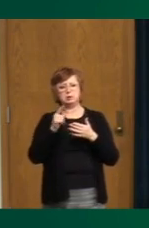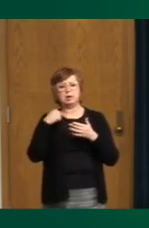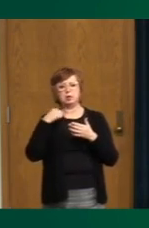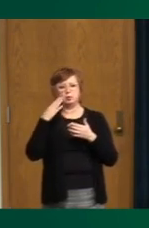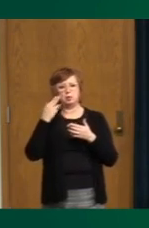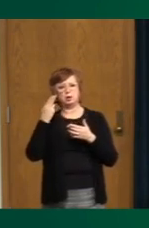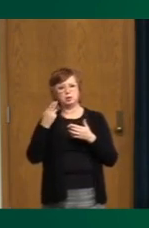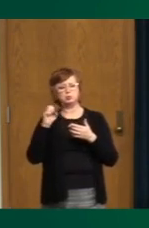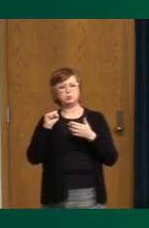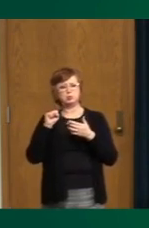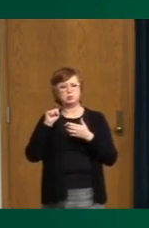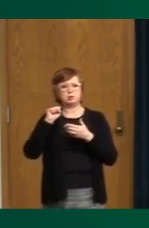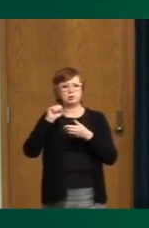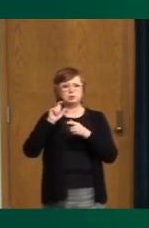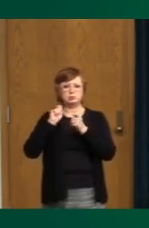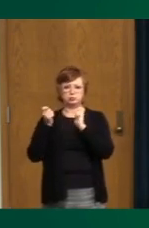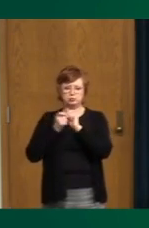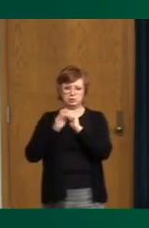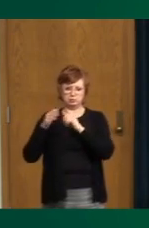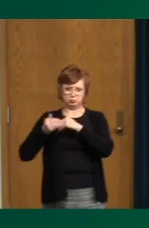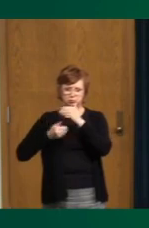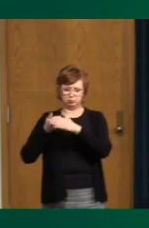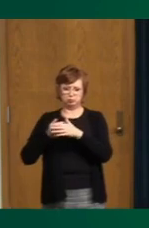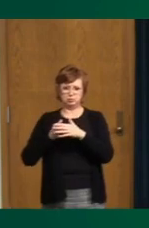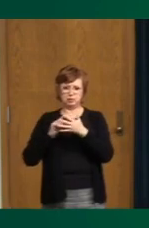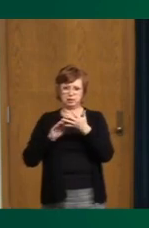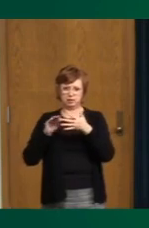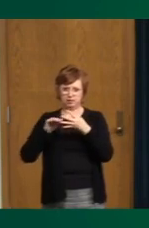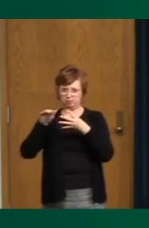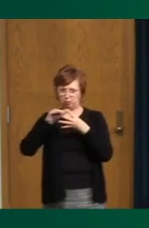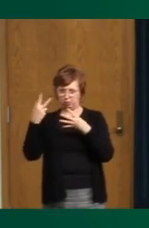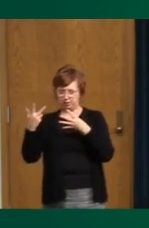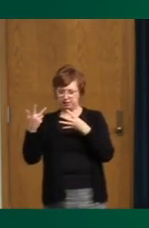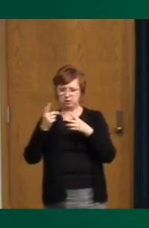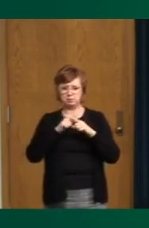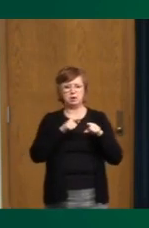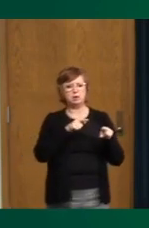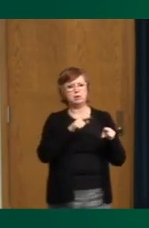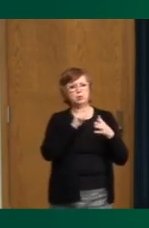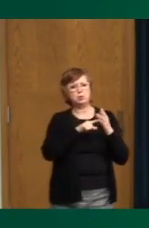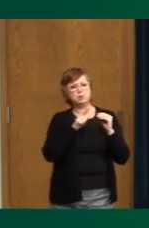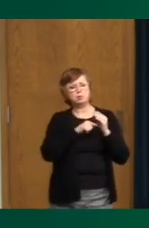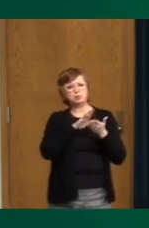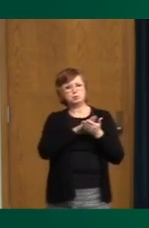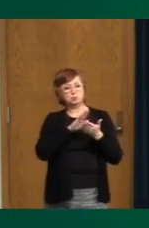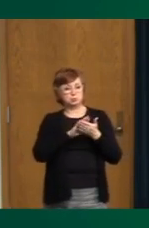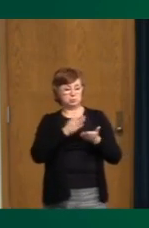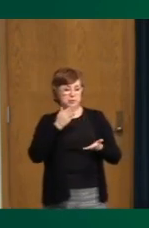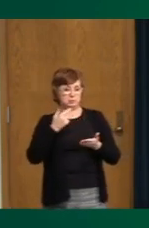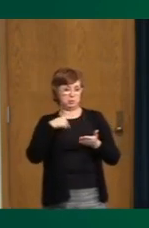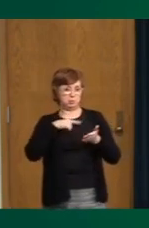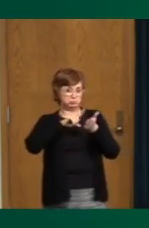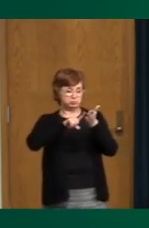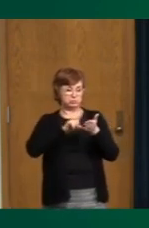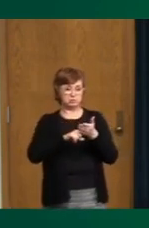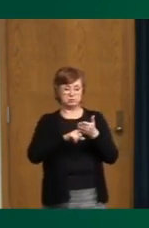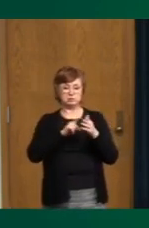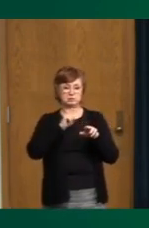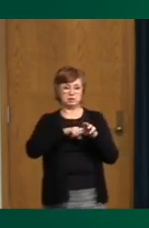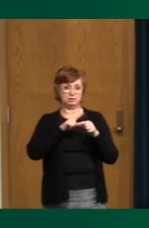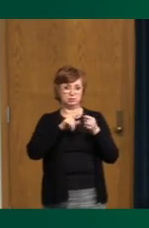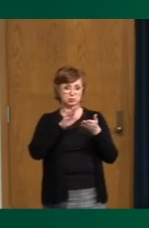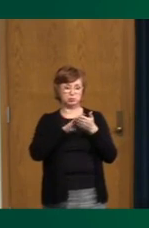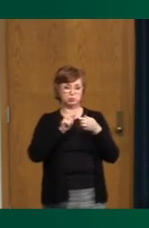to reduced in the two cities, but are we looking at, and other places, are we looking at a situation where schools may be forced to shut